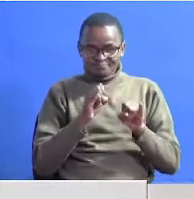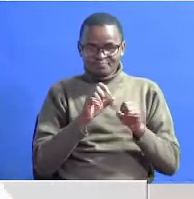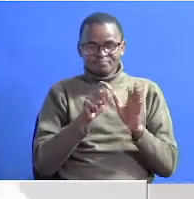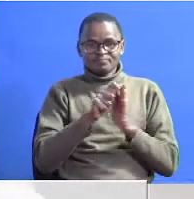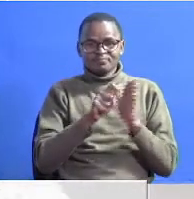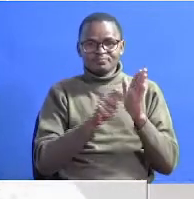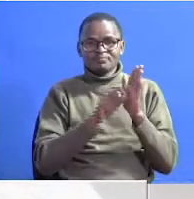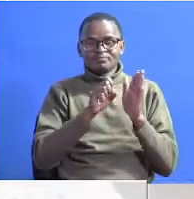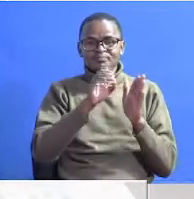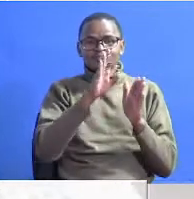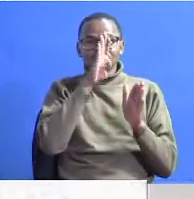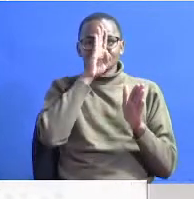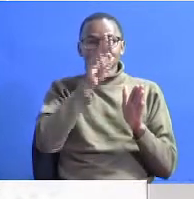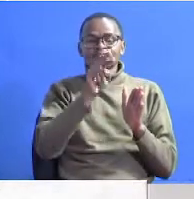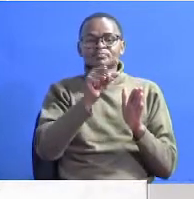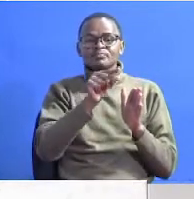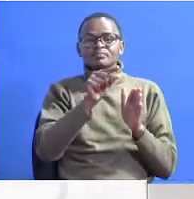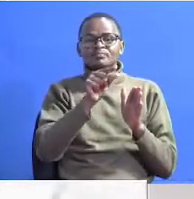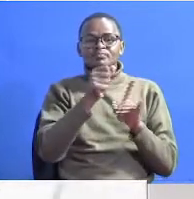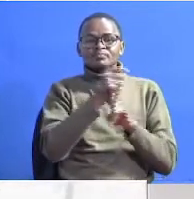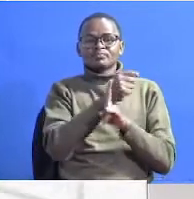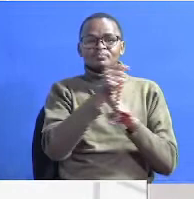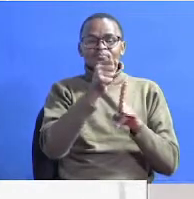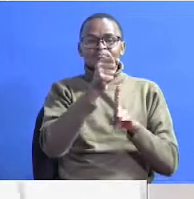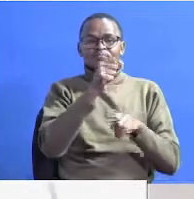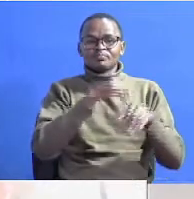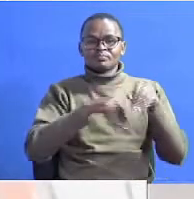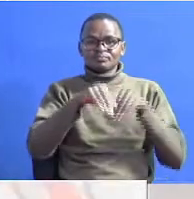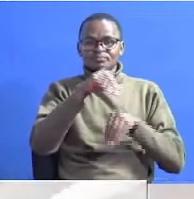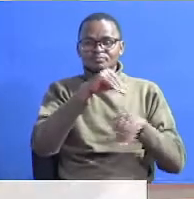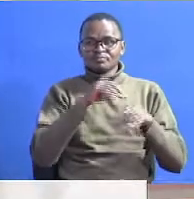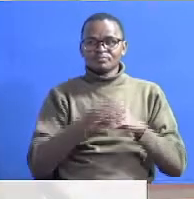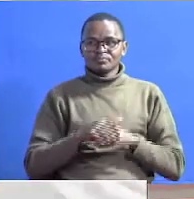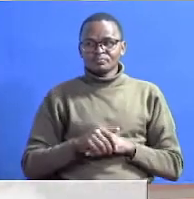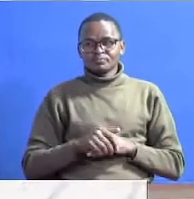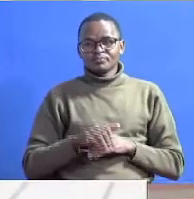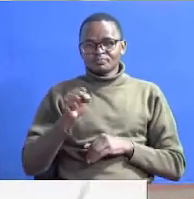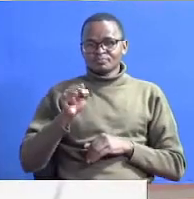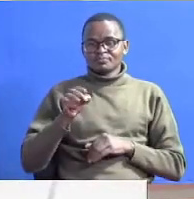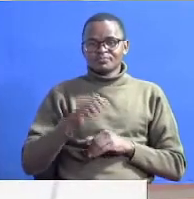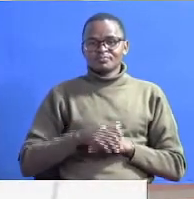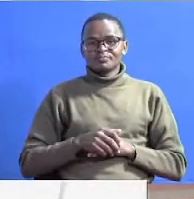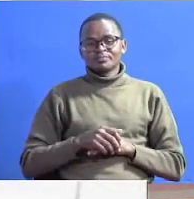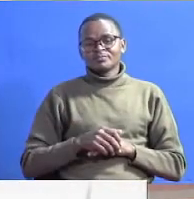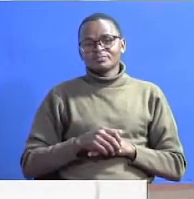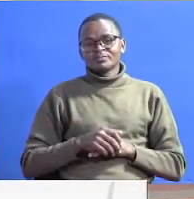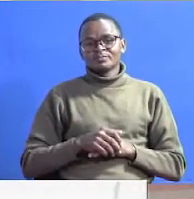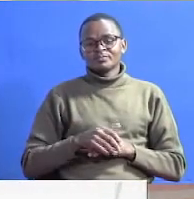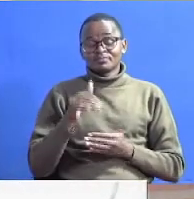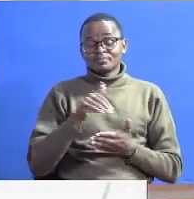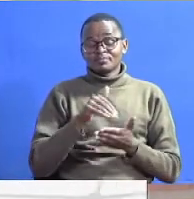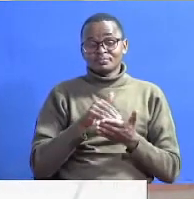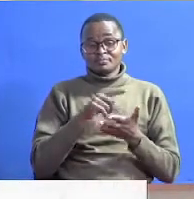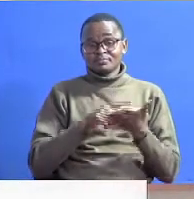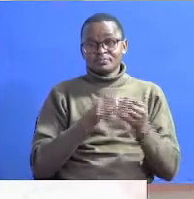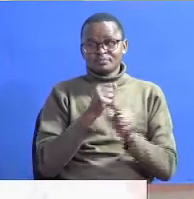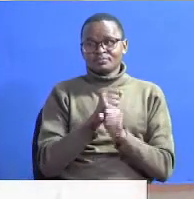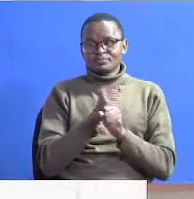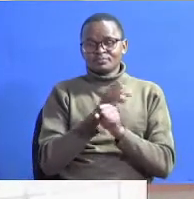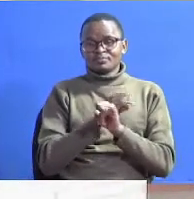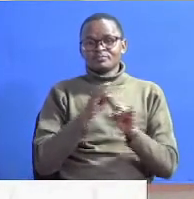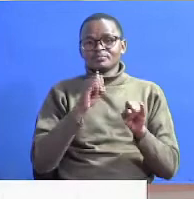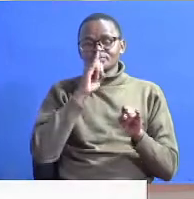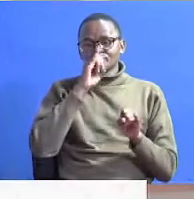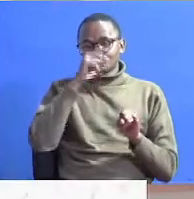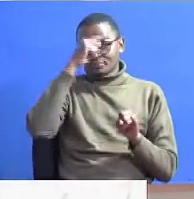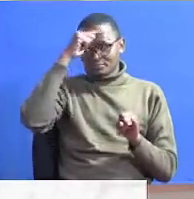of being a saint in fighting corruption? Yes. Again, what makes him clean